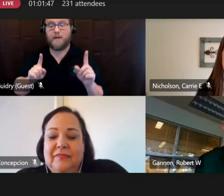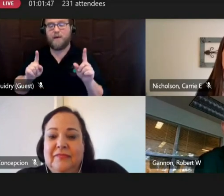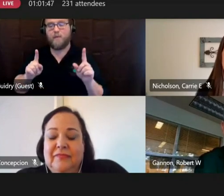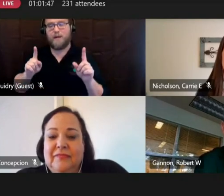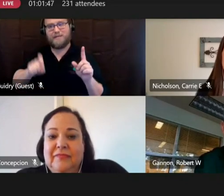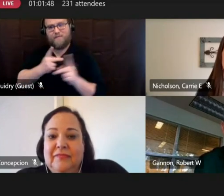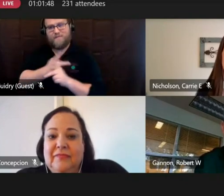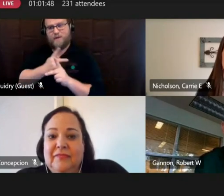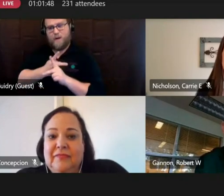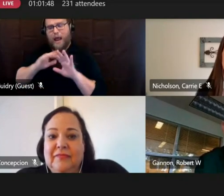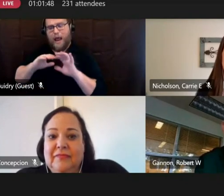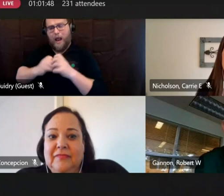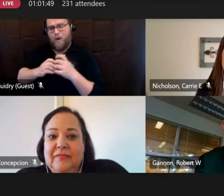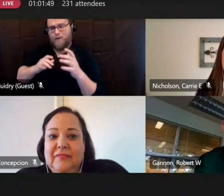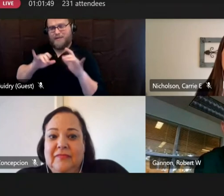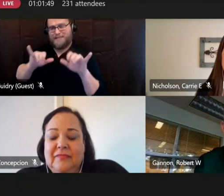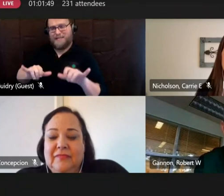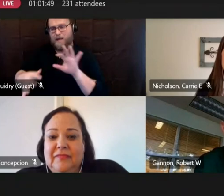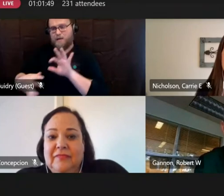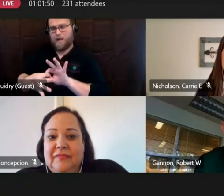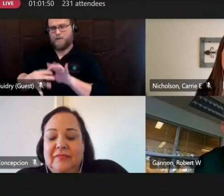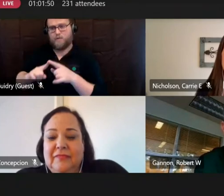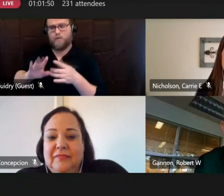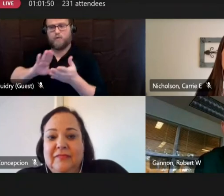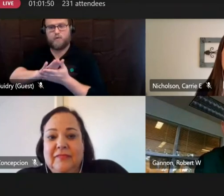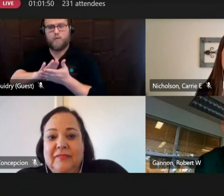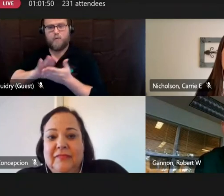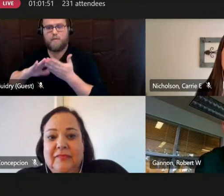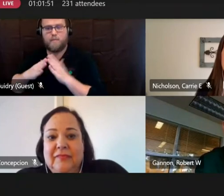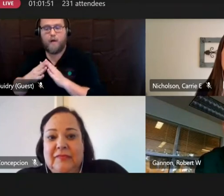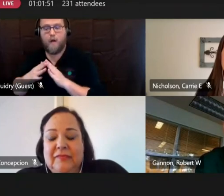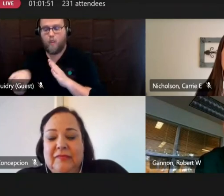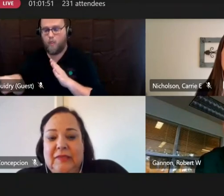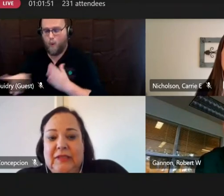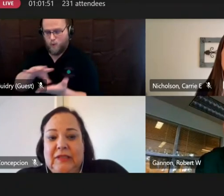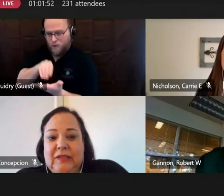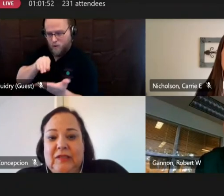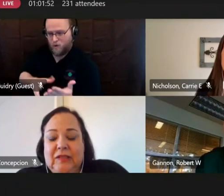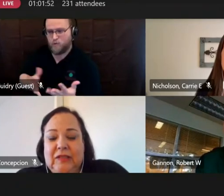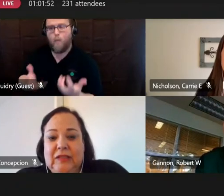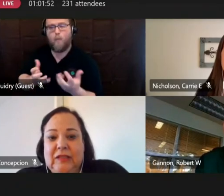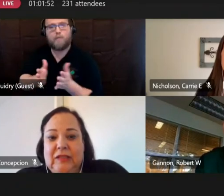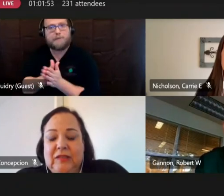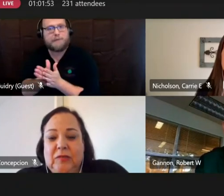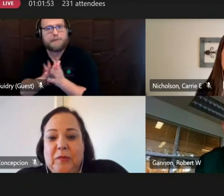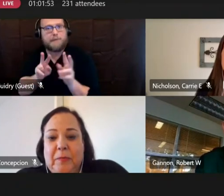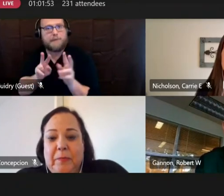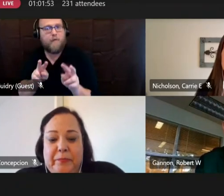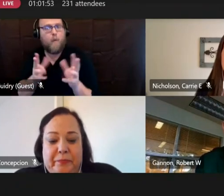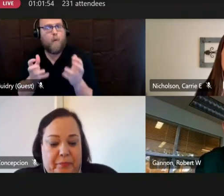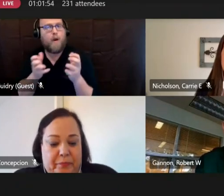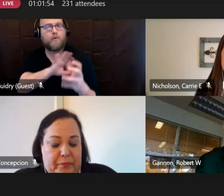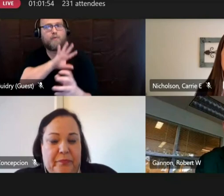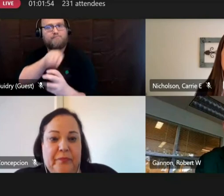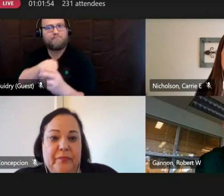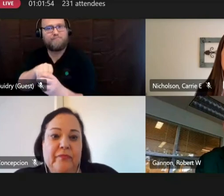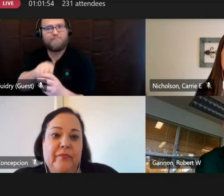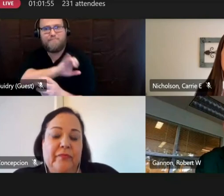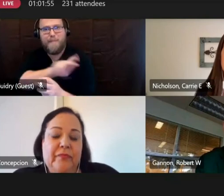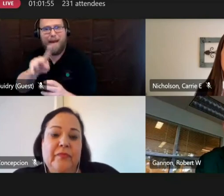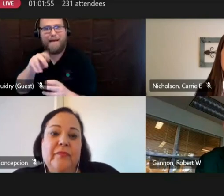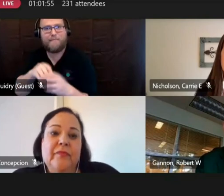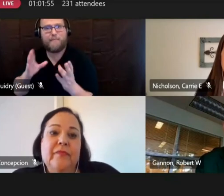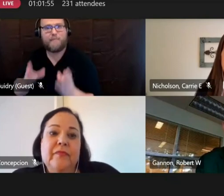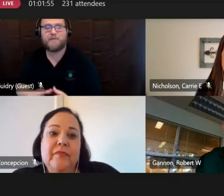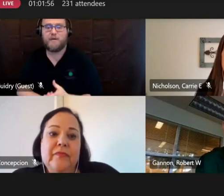school communities, the learners that are anxious to re-engage in person, and all that it takes to support a healthy, thriving school